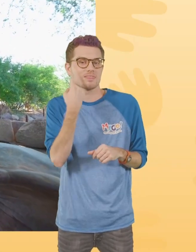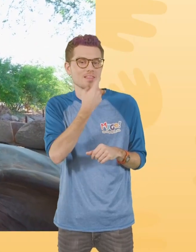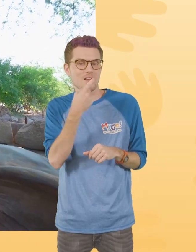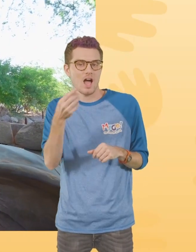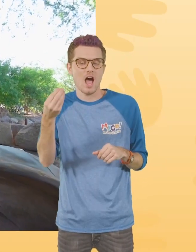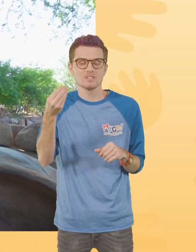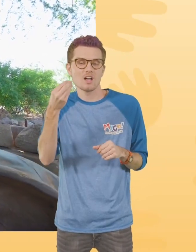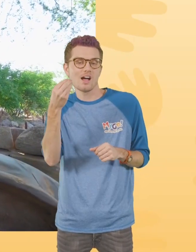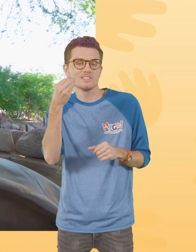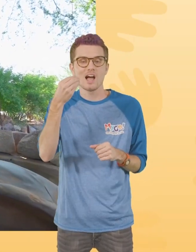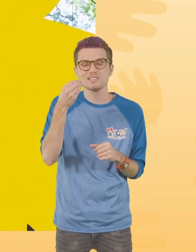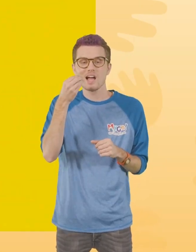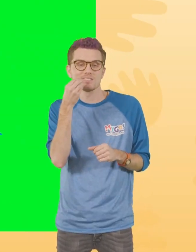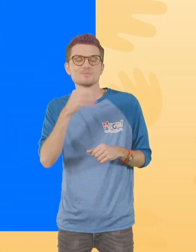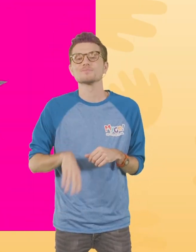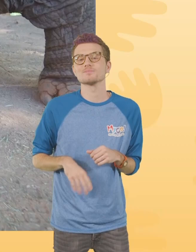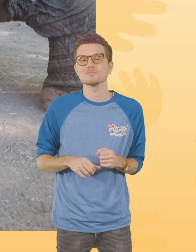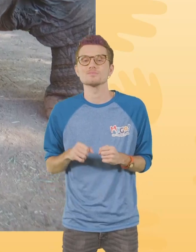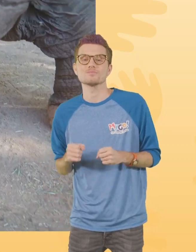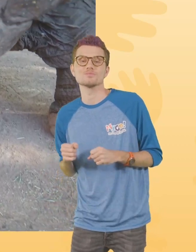Whoa, you have a big mouth.